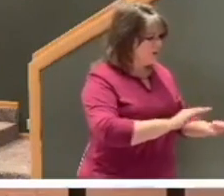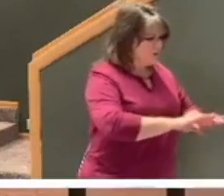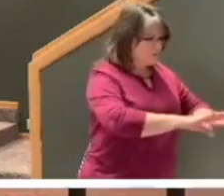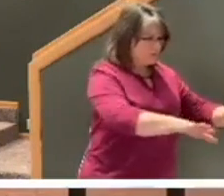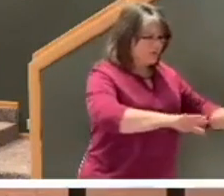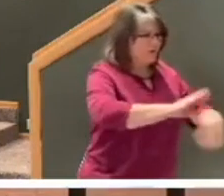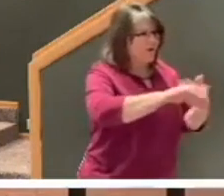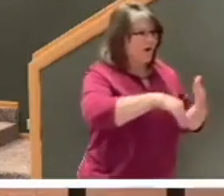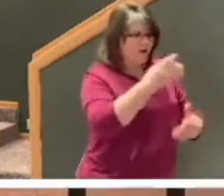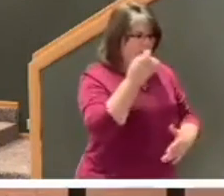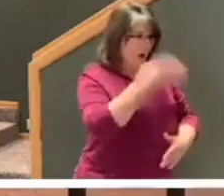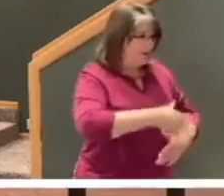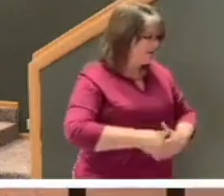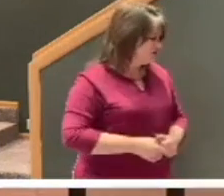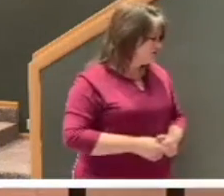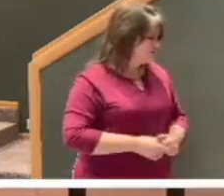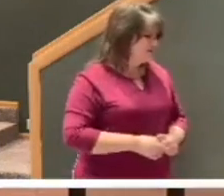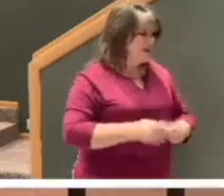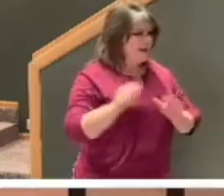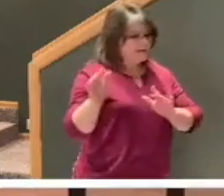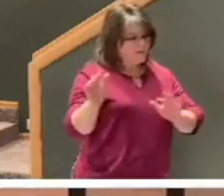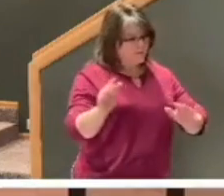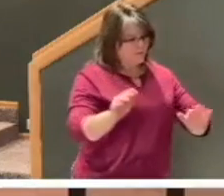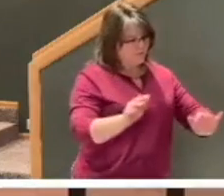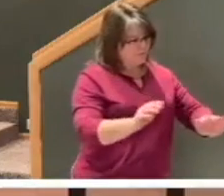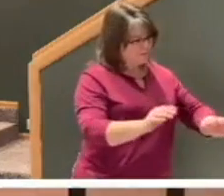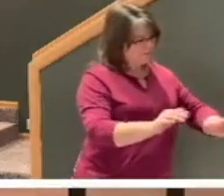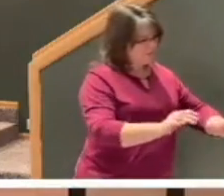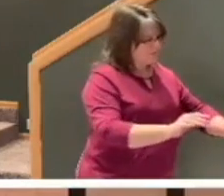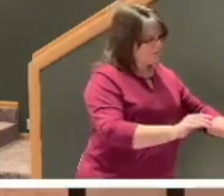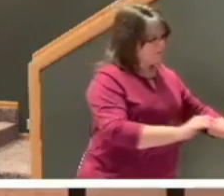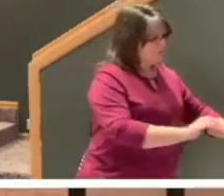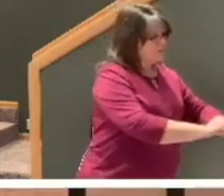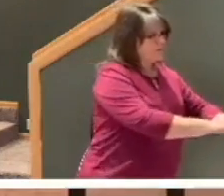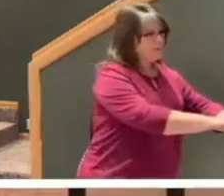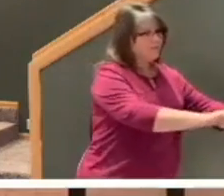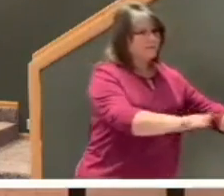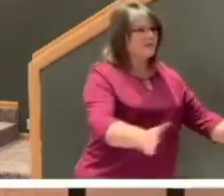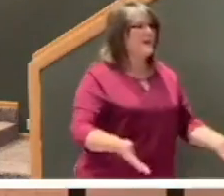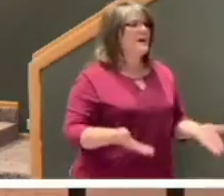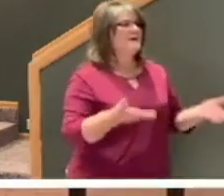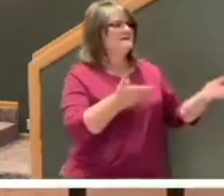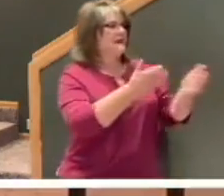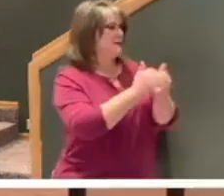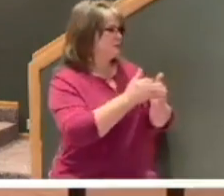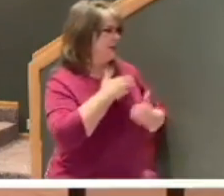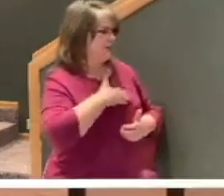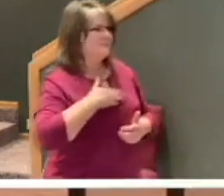the garbage. It's flowing. It's flowing. It's flowing. Would you stand with me?